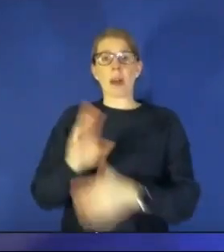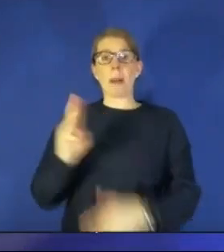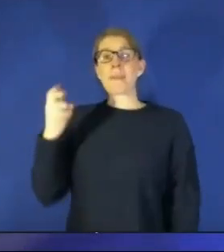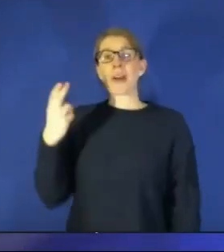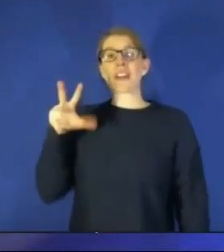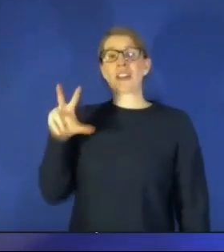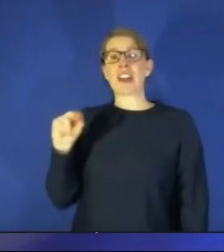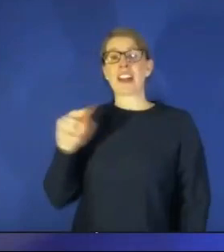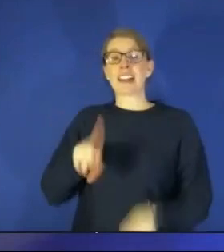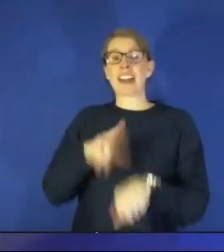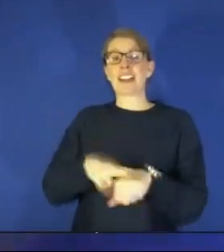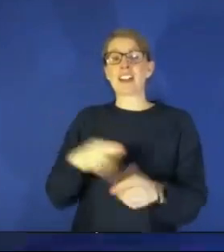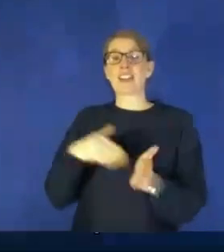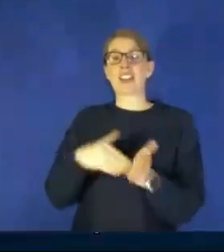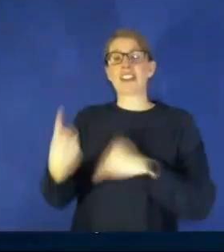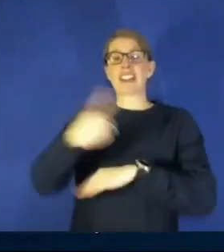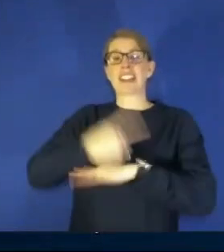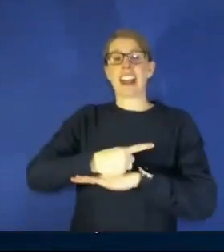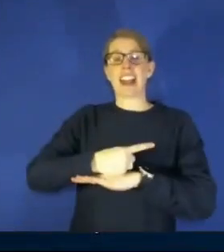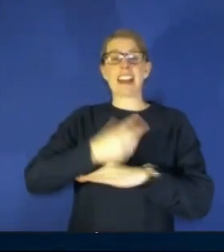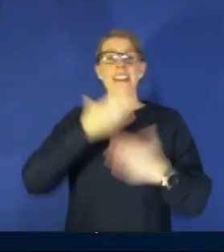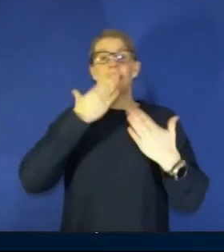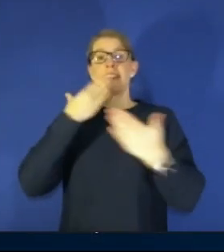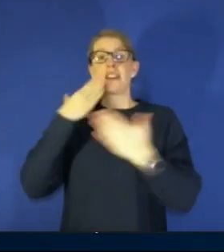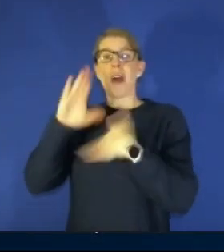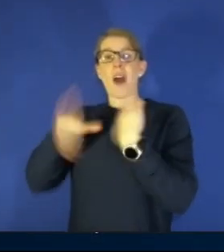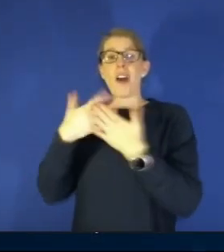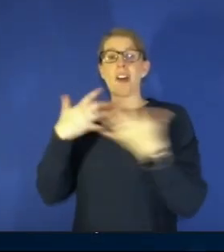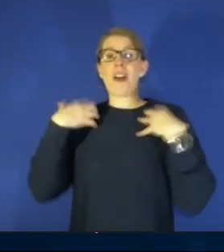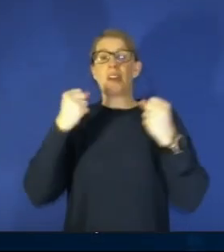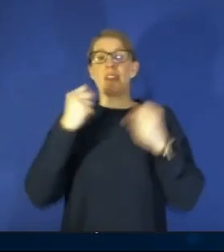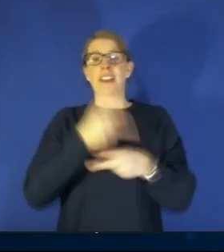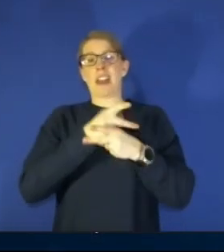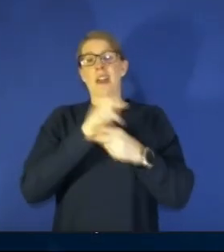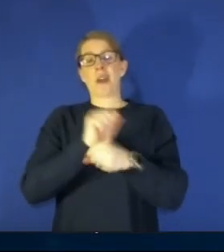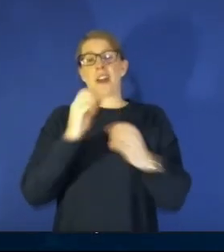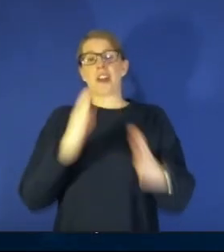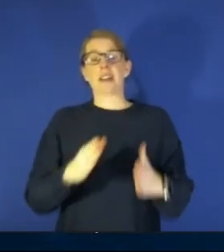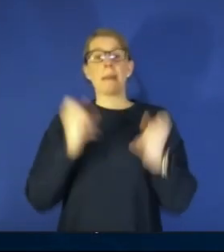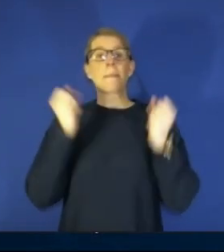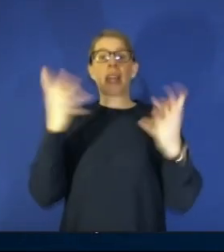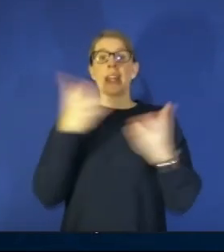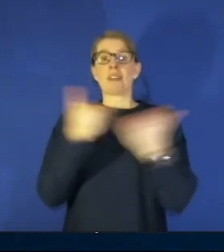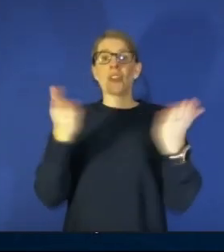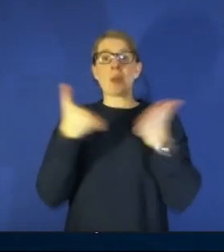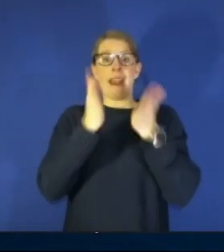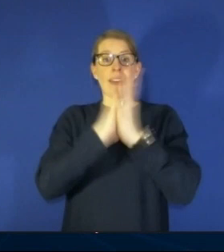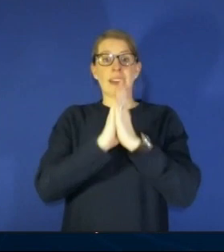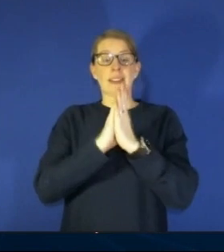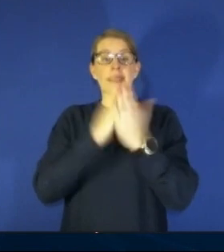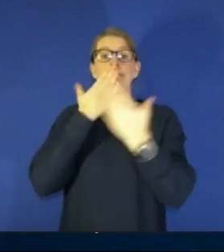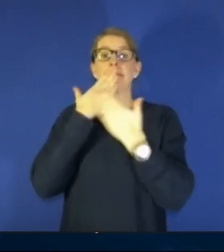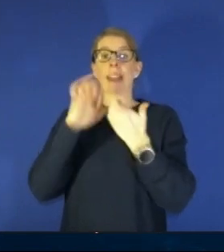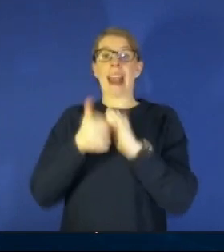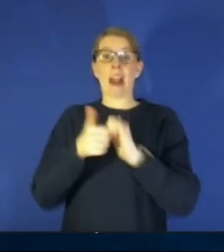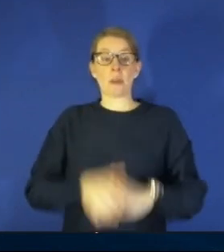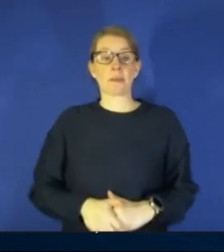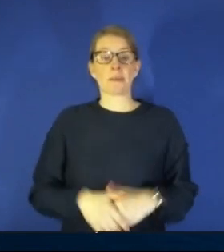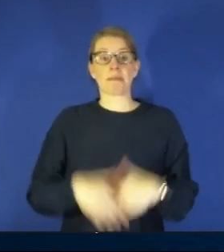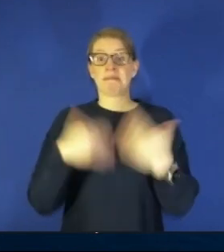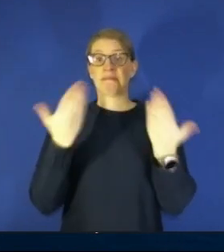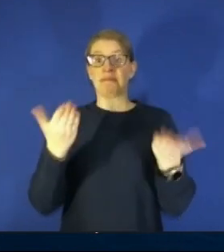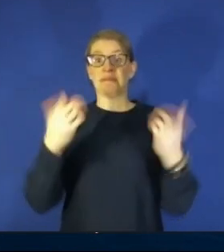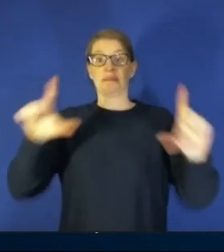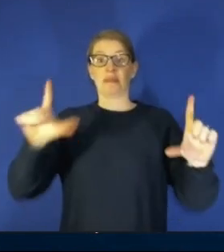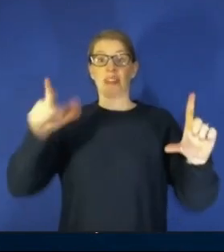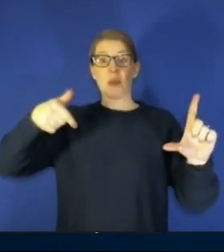you can say thank you to all healthcare workers out there. Many of you ask how you can show your gratitude. Well, here's how you can right now. Right there on your screen is a QR